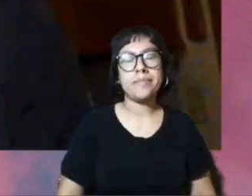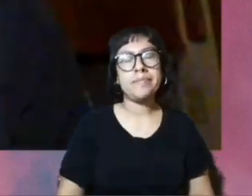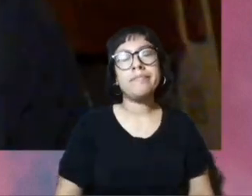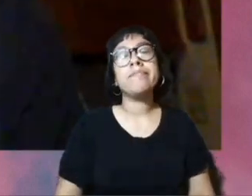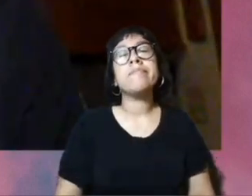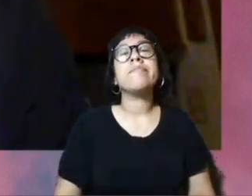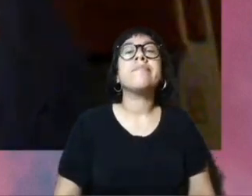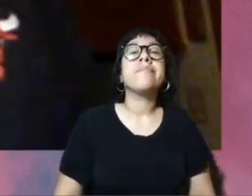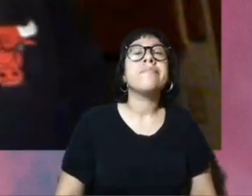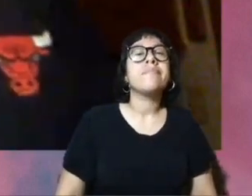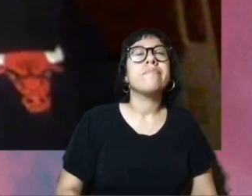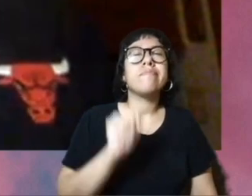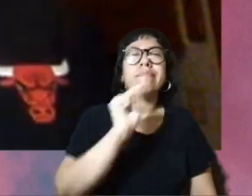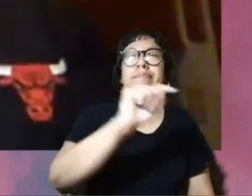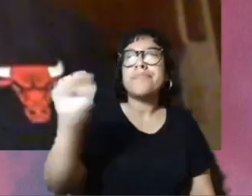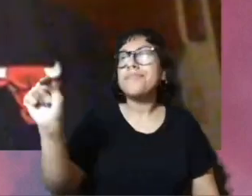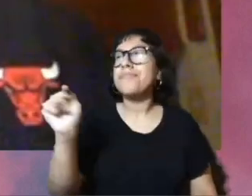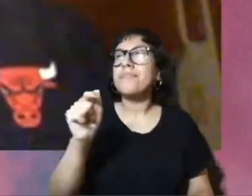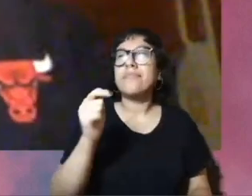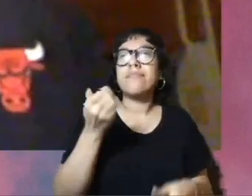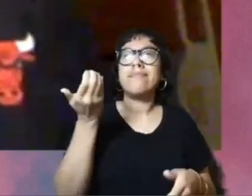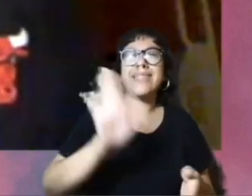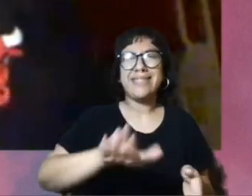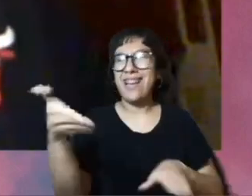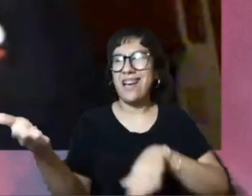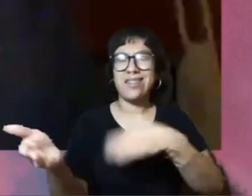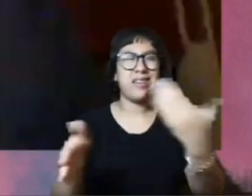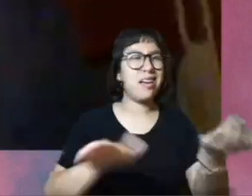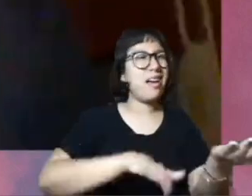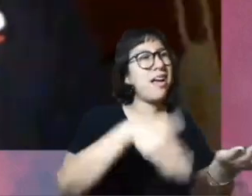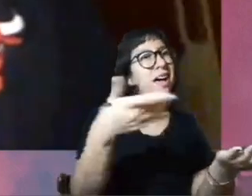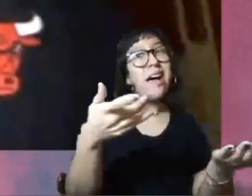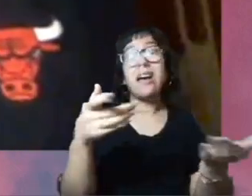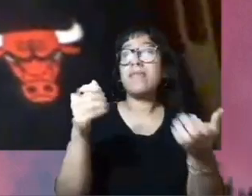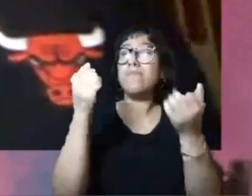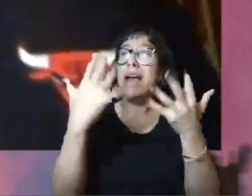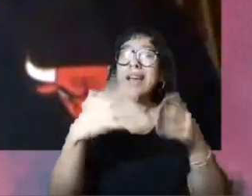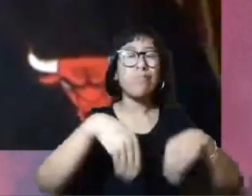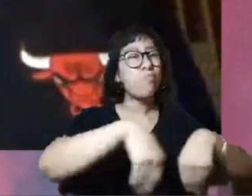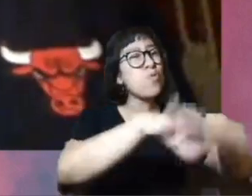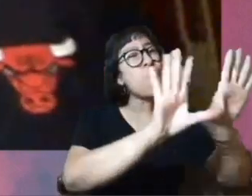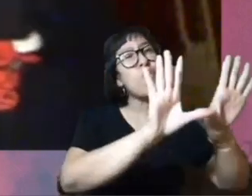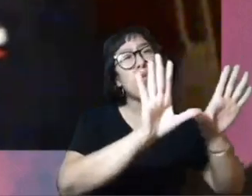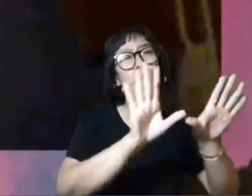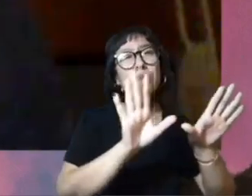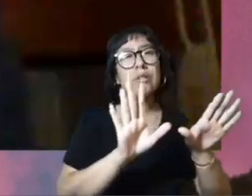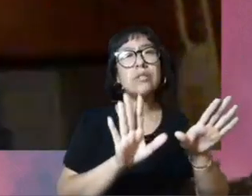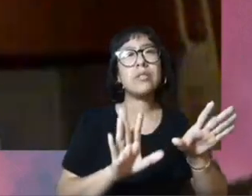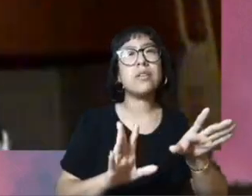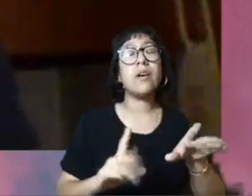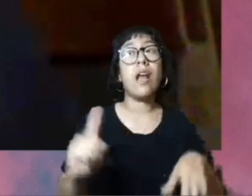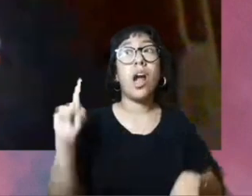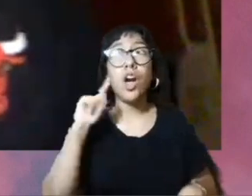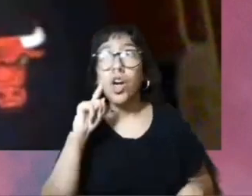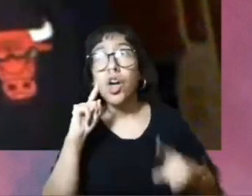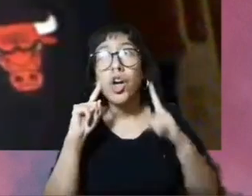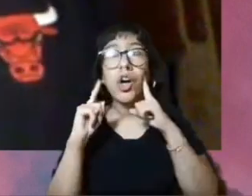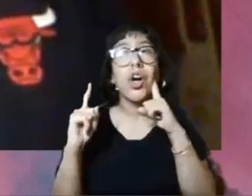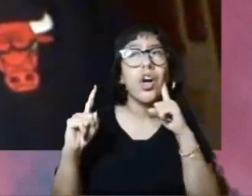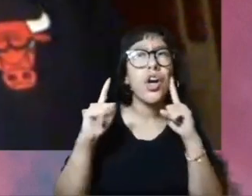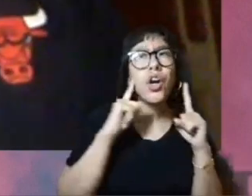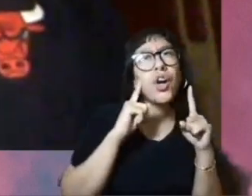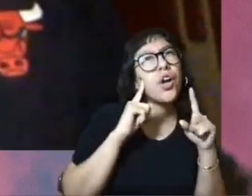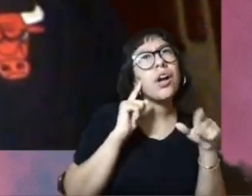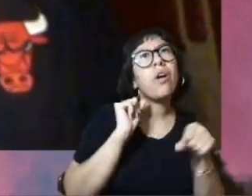A few are dead. A bunch have moved away. One I heard works contracts